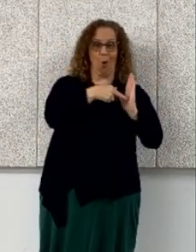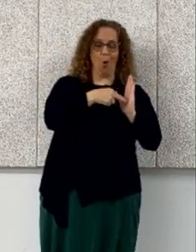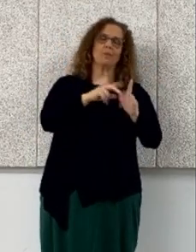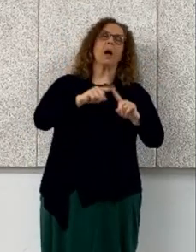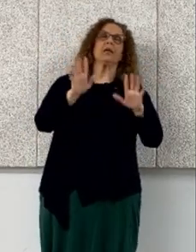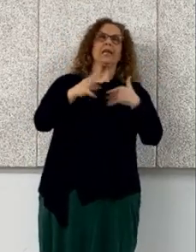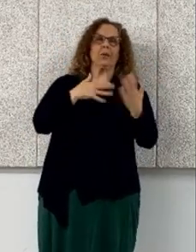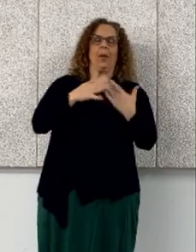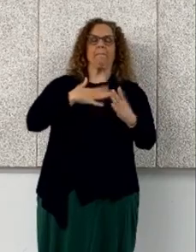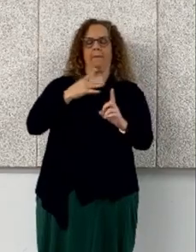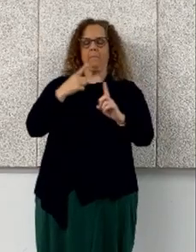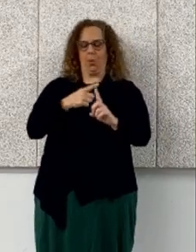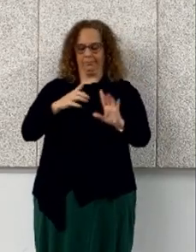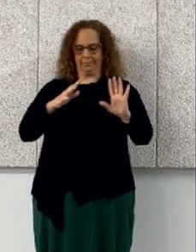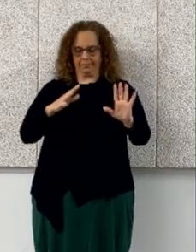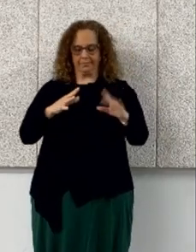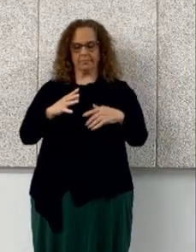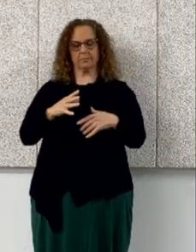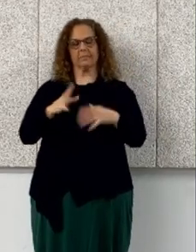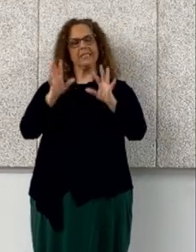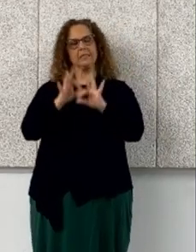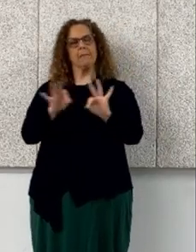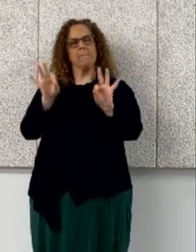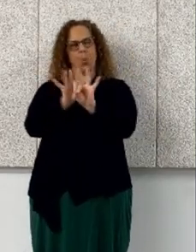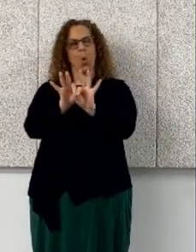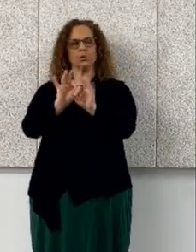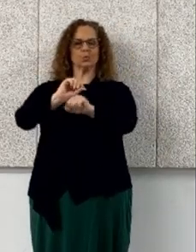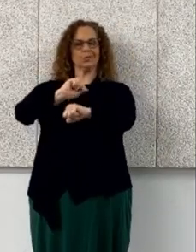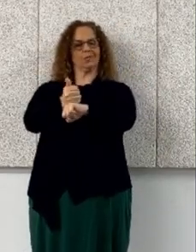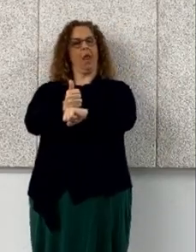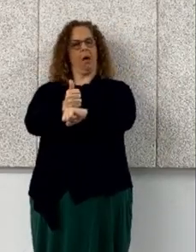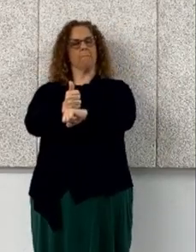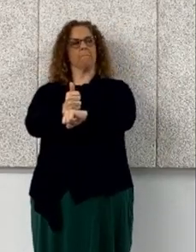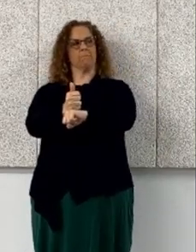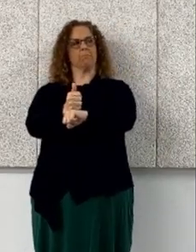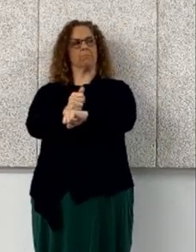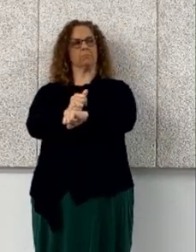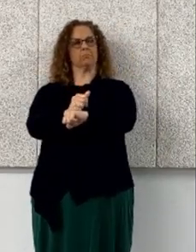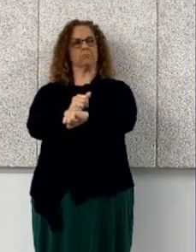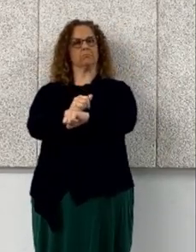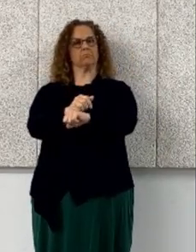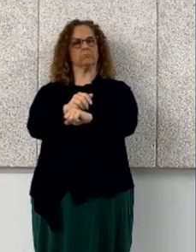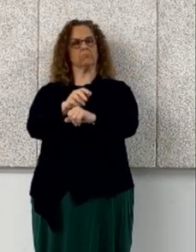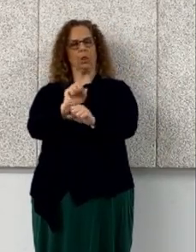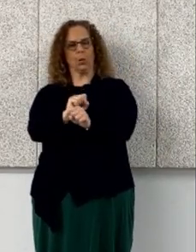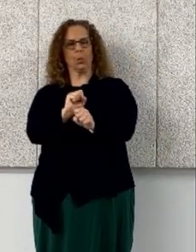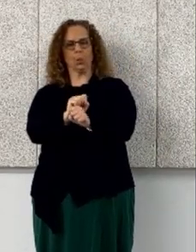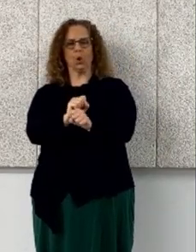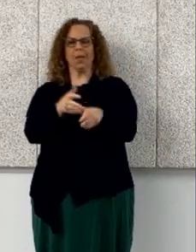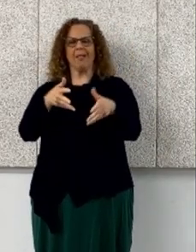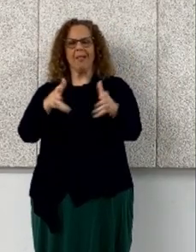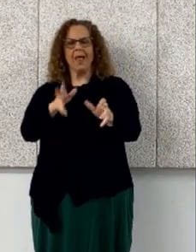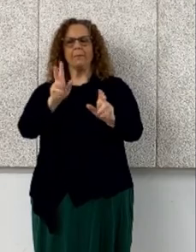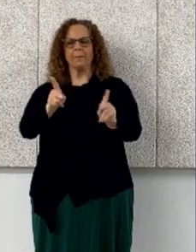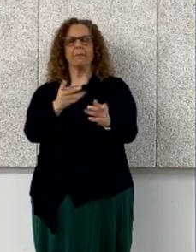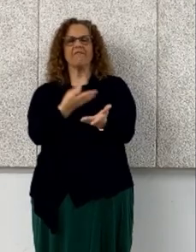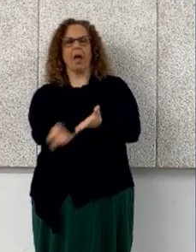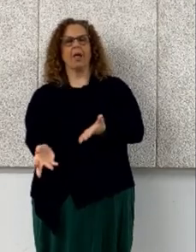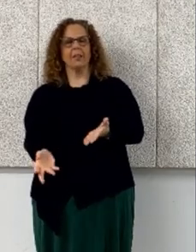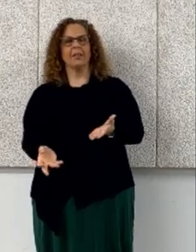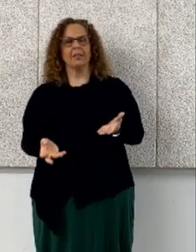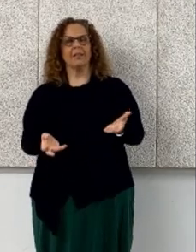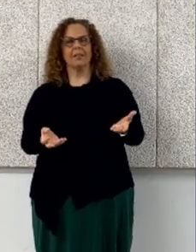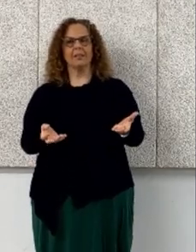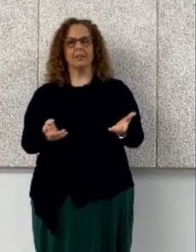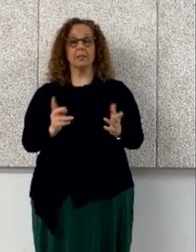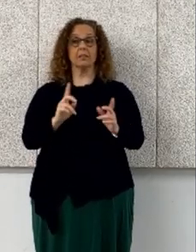so that's really important to sort of set the groundwork for allowing people to fail, yep. whatever that may mean. Yep.